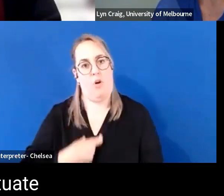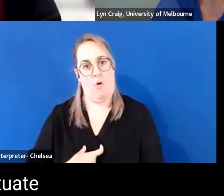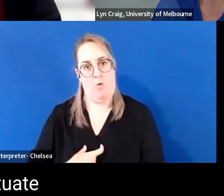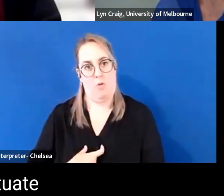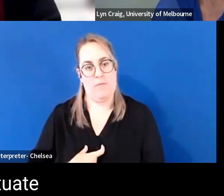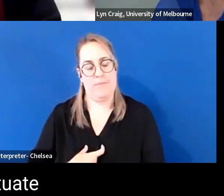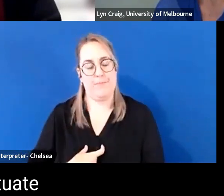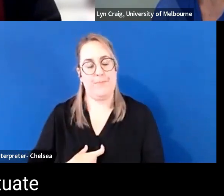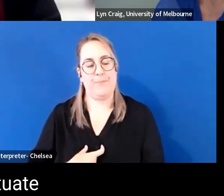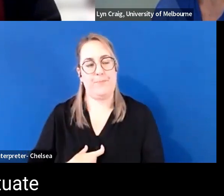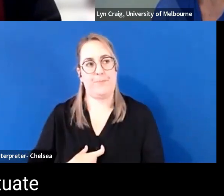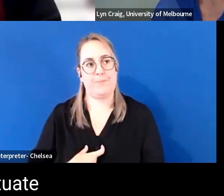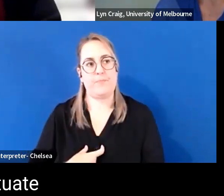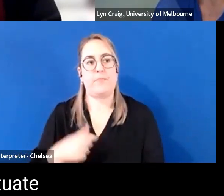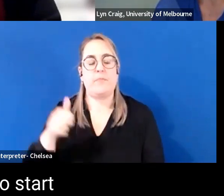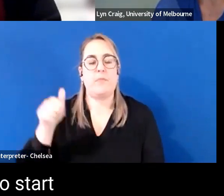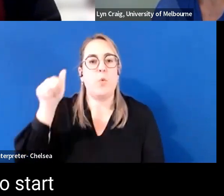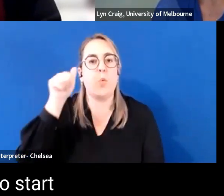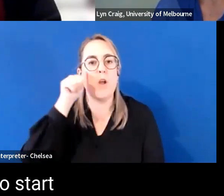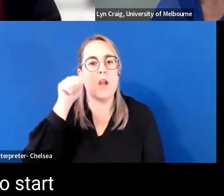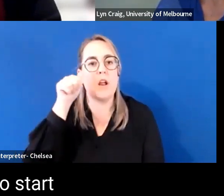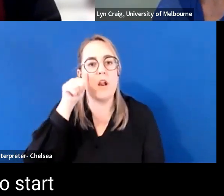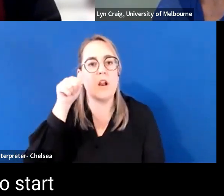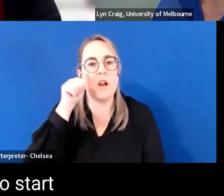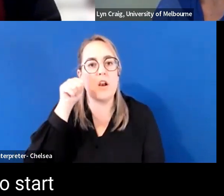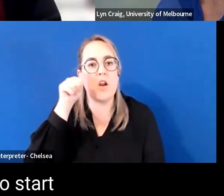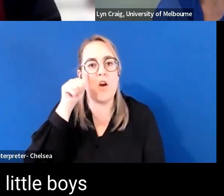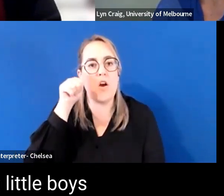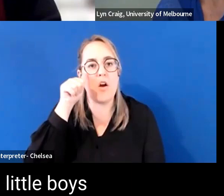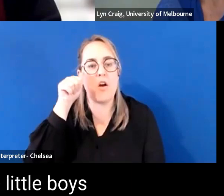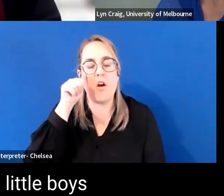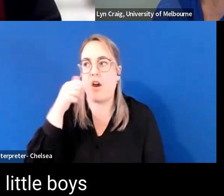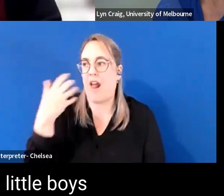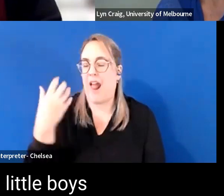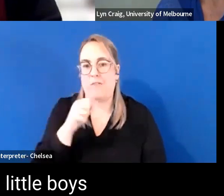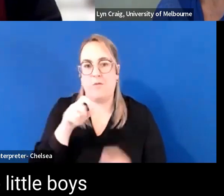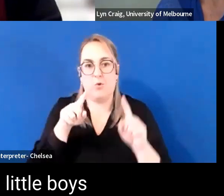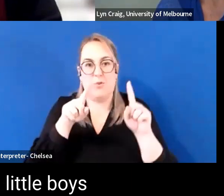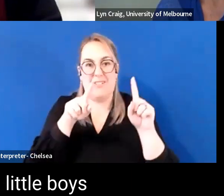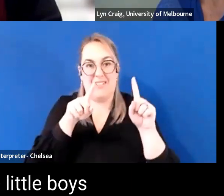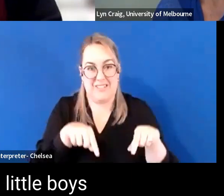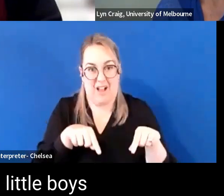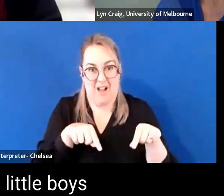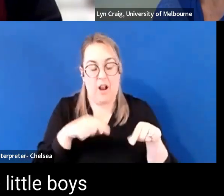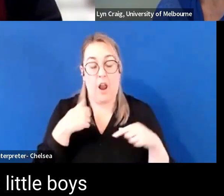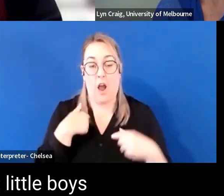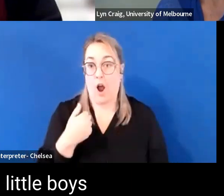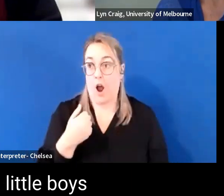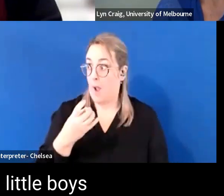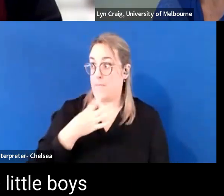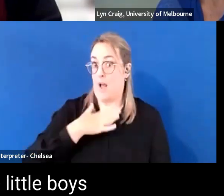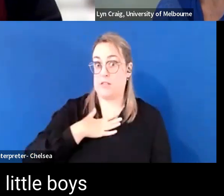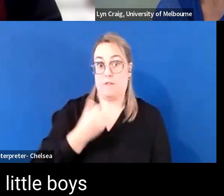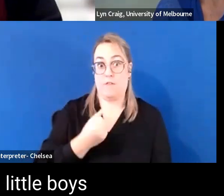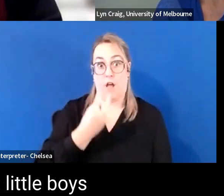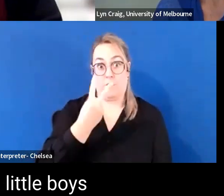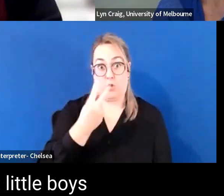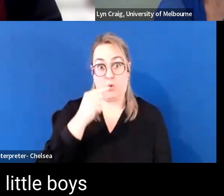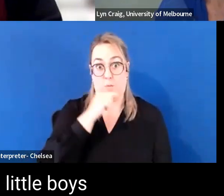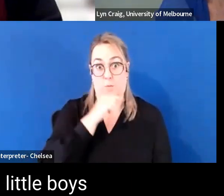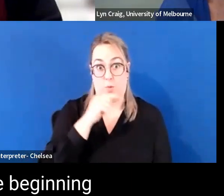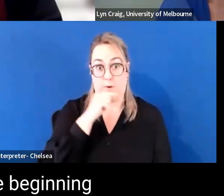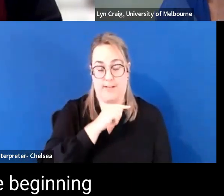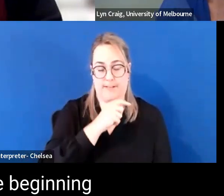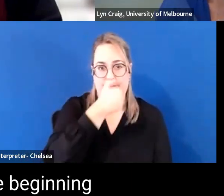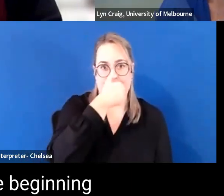that perpetuate throughout our lives, like it's got to start at the beginning. Like I've got 2 little boys aged 6 and